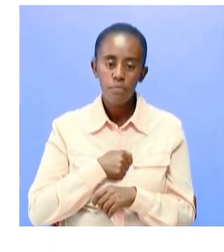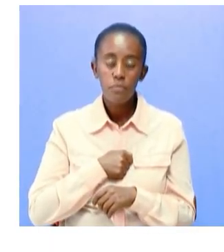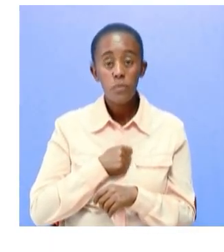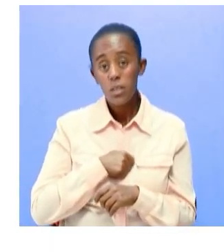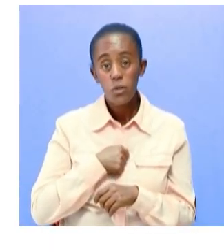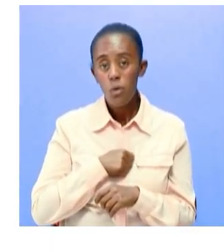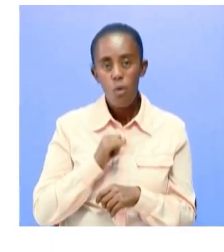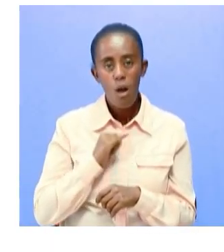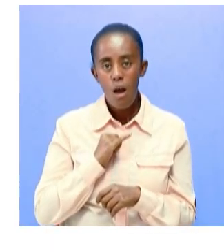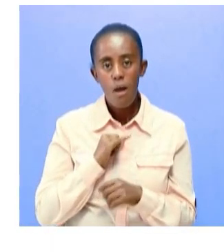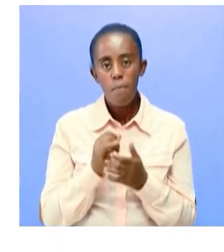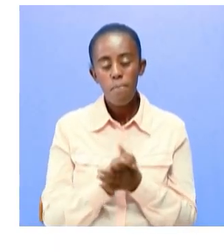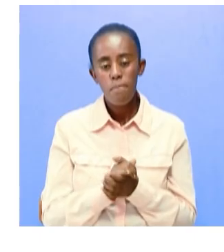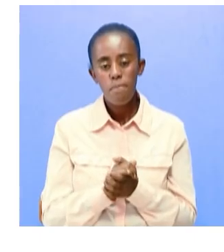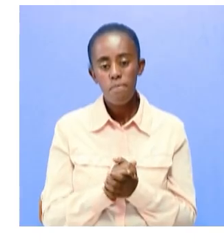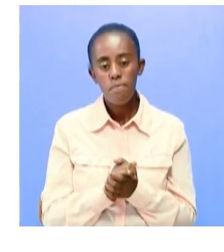I'm new.